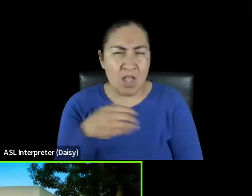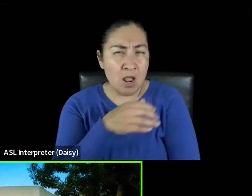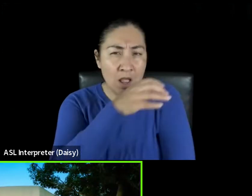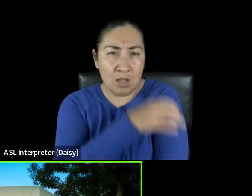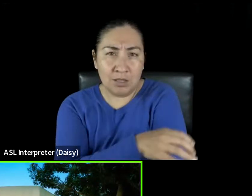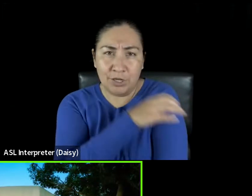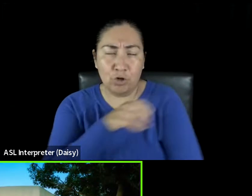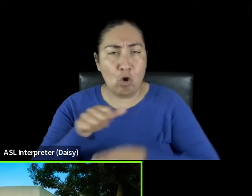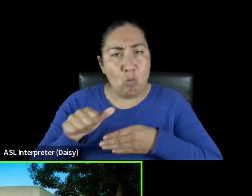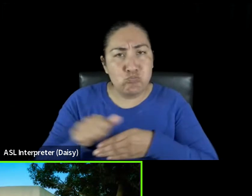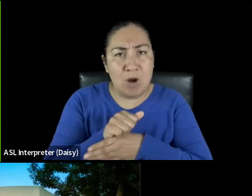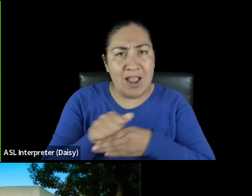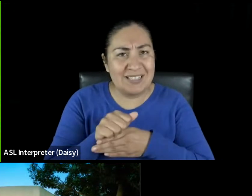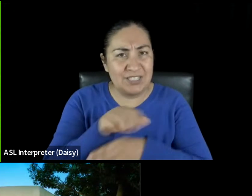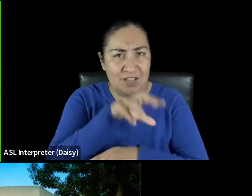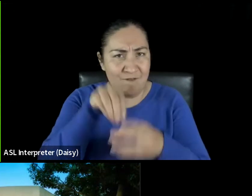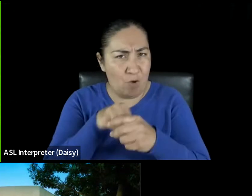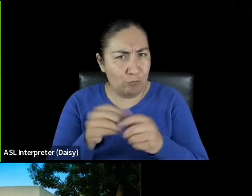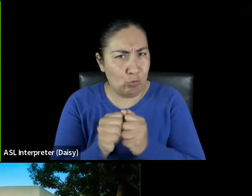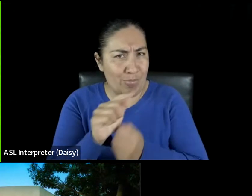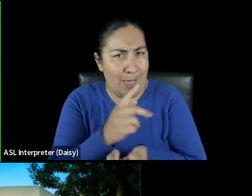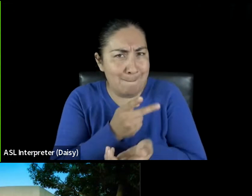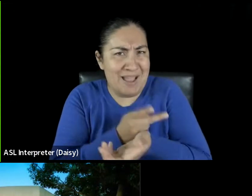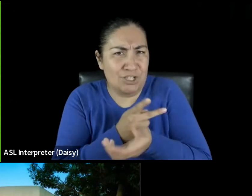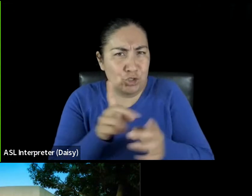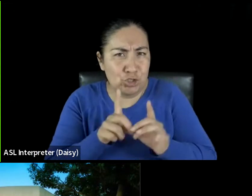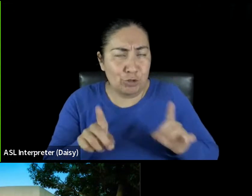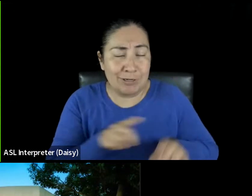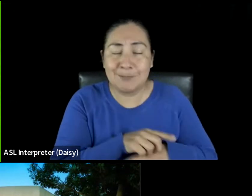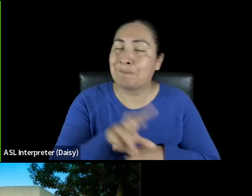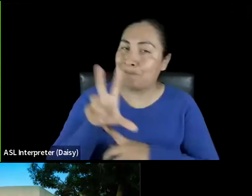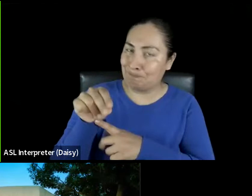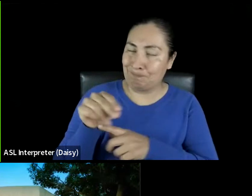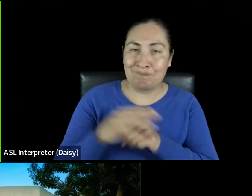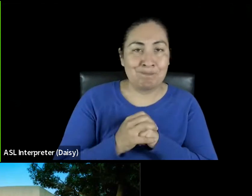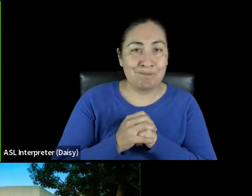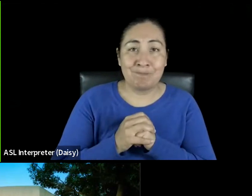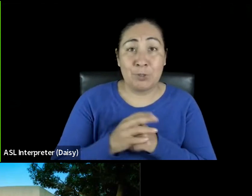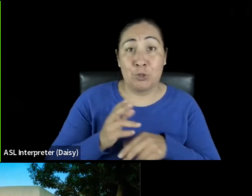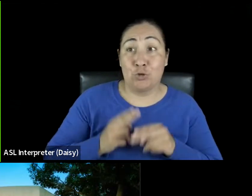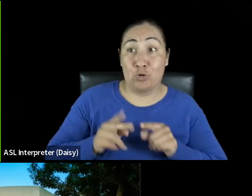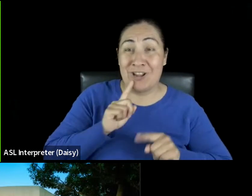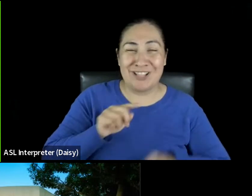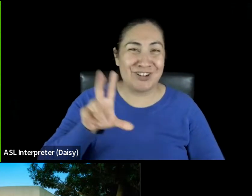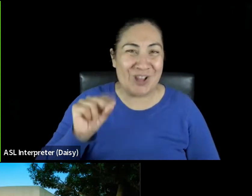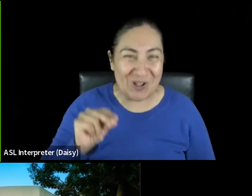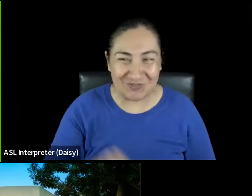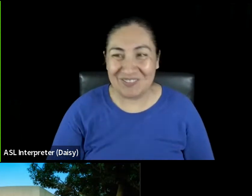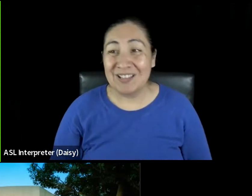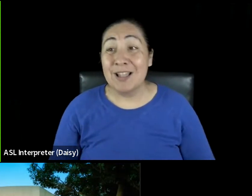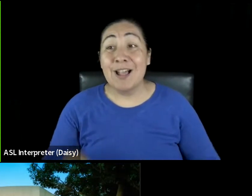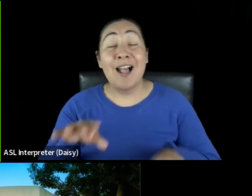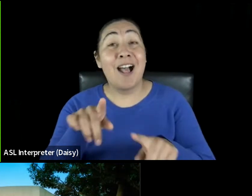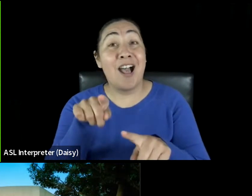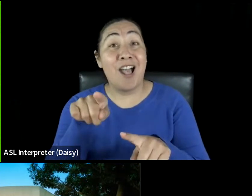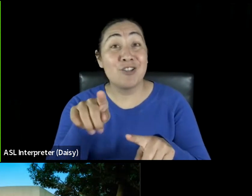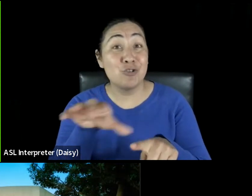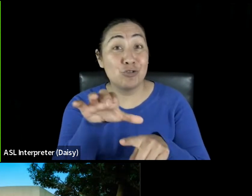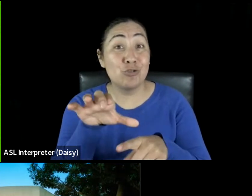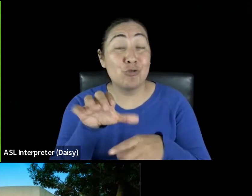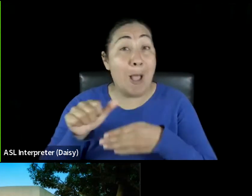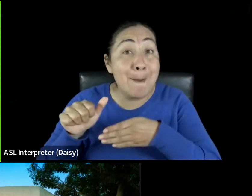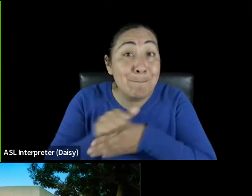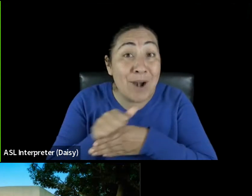of the master's degree? No. No. That's the short answer. Now, you do a practicum, but you don't